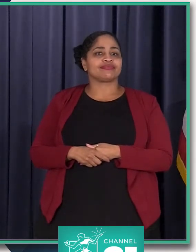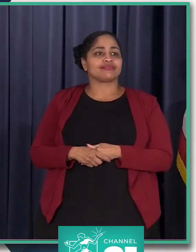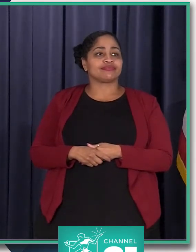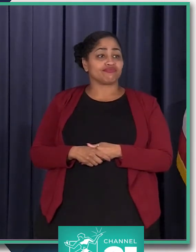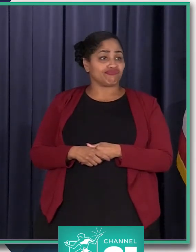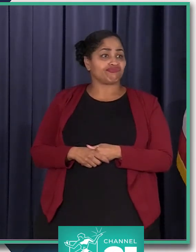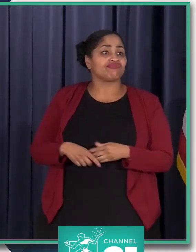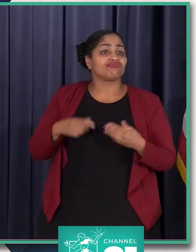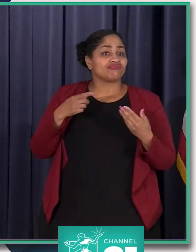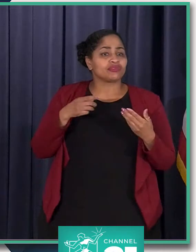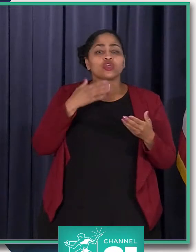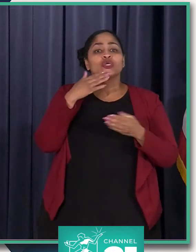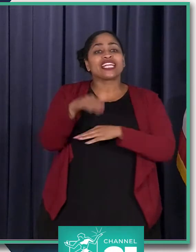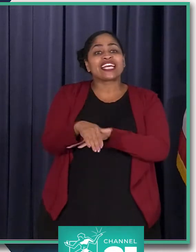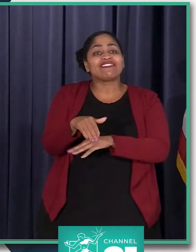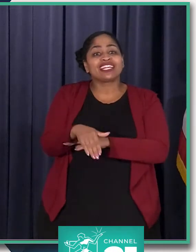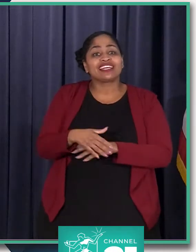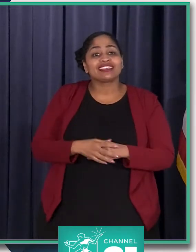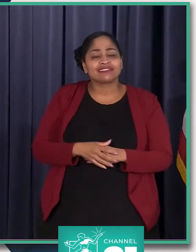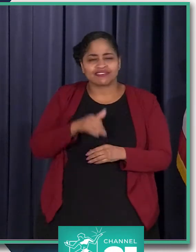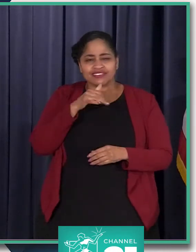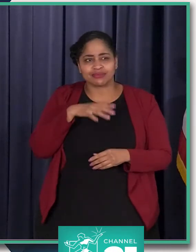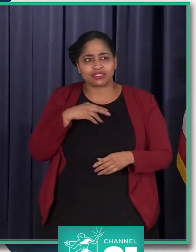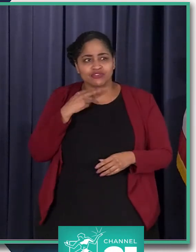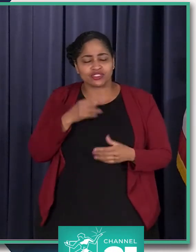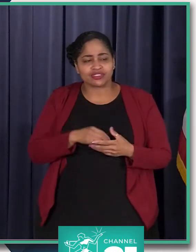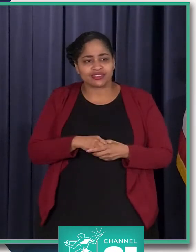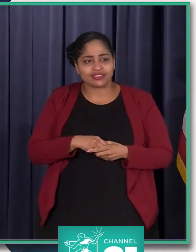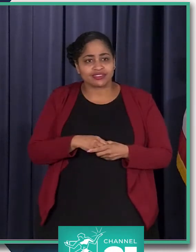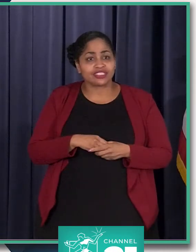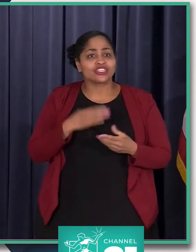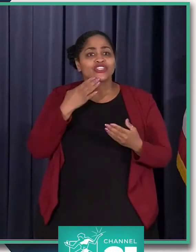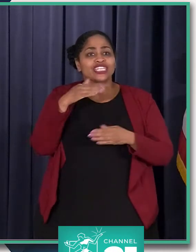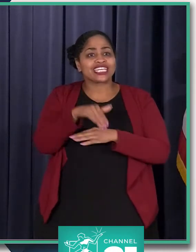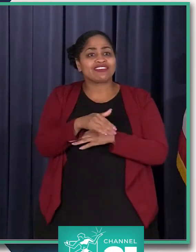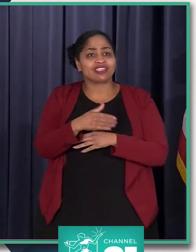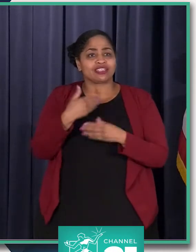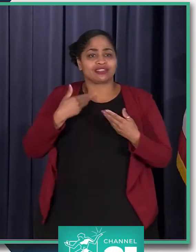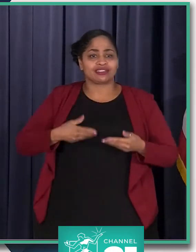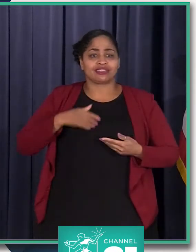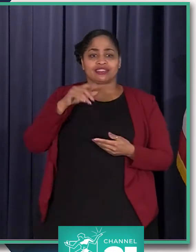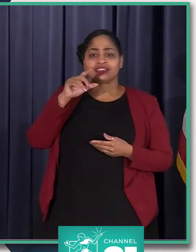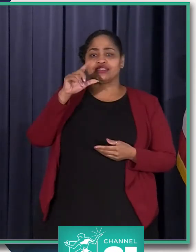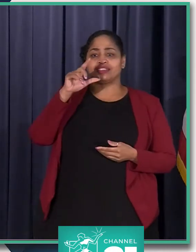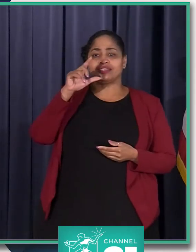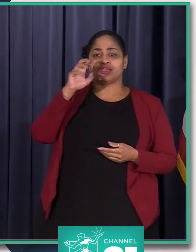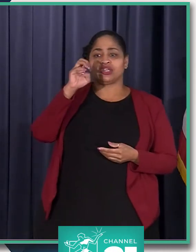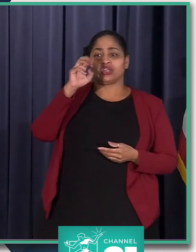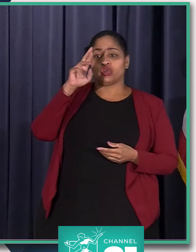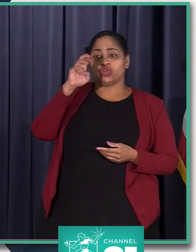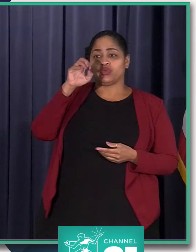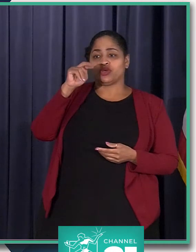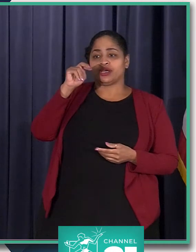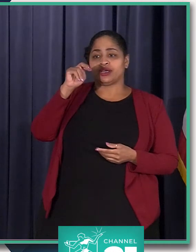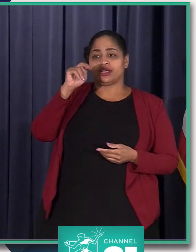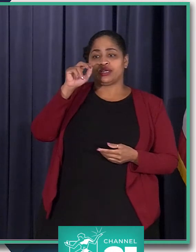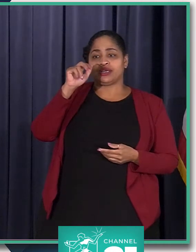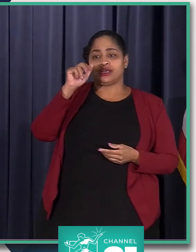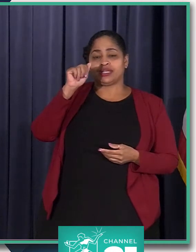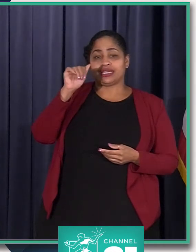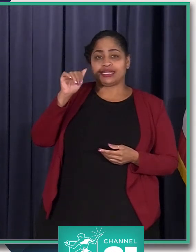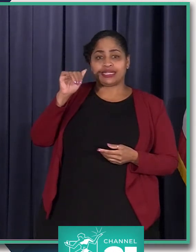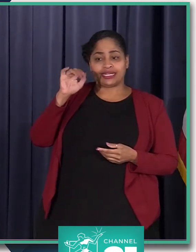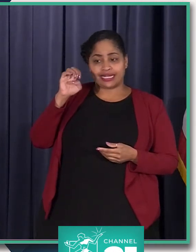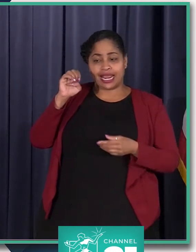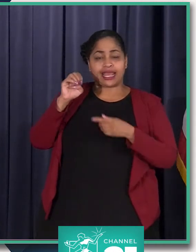You are unmuted. Good evening. Good evening. This is Zanae Gibson. I live in historic